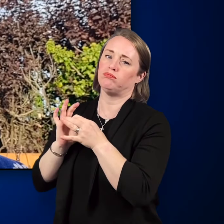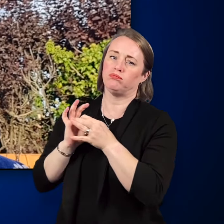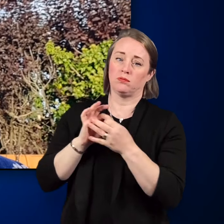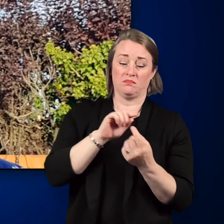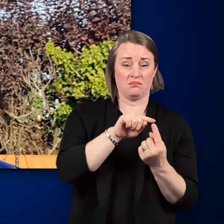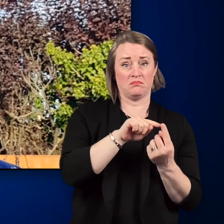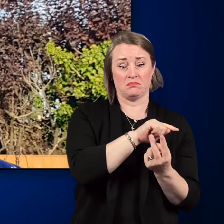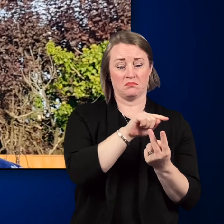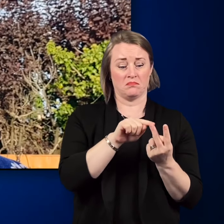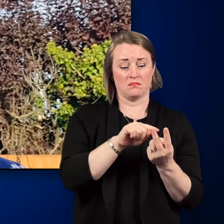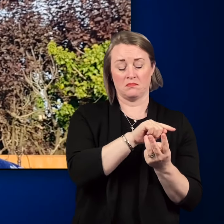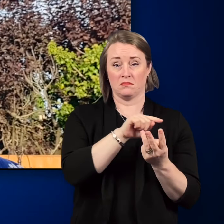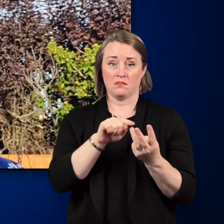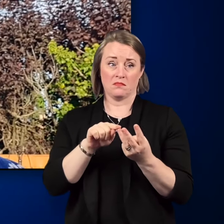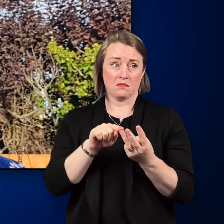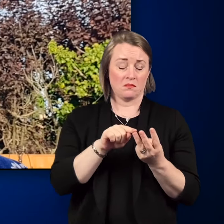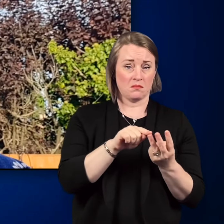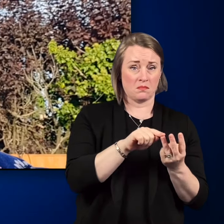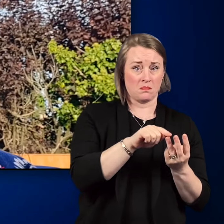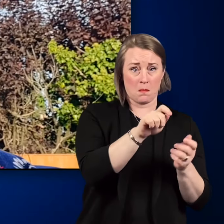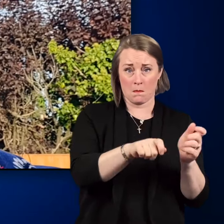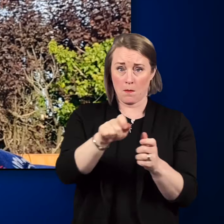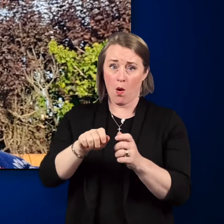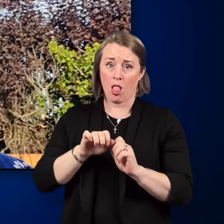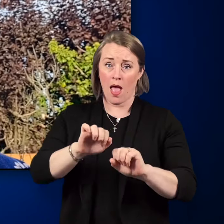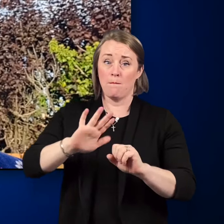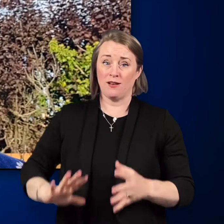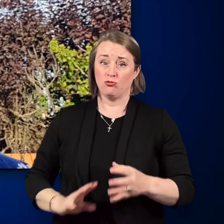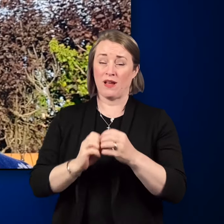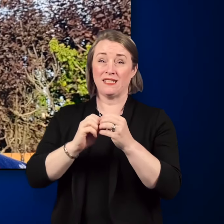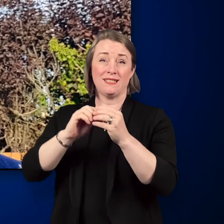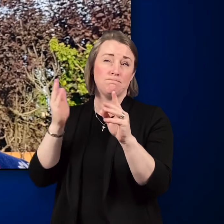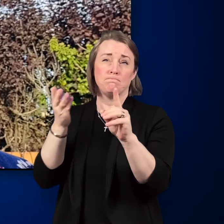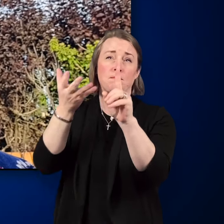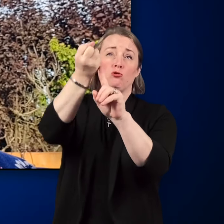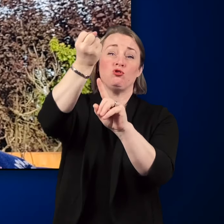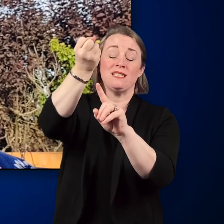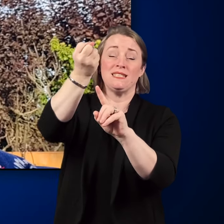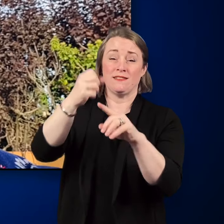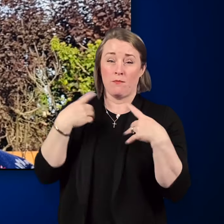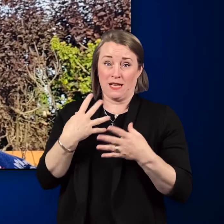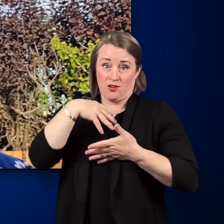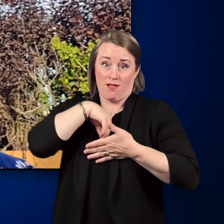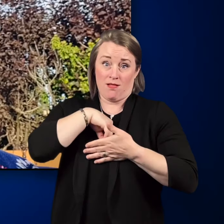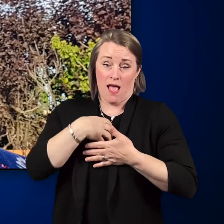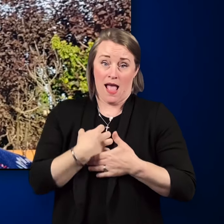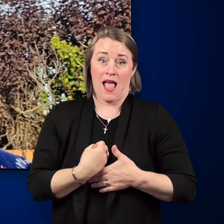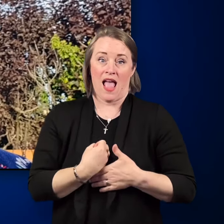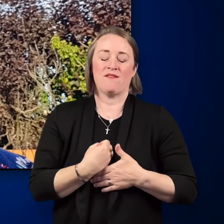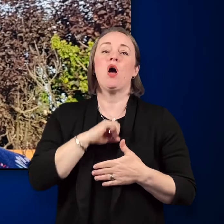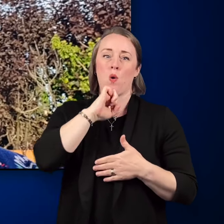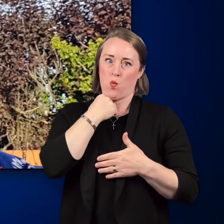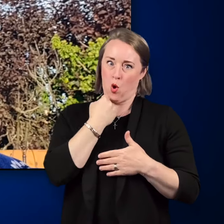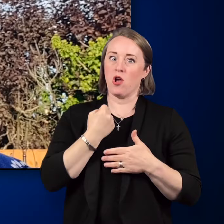truly created to be, with their God-given gifts and talents, and being able to develop these with the necessary